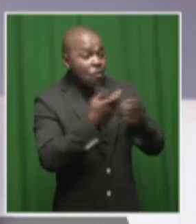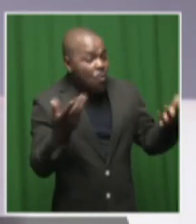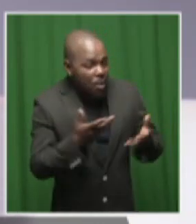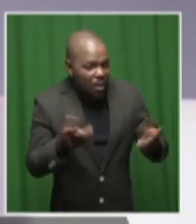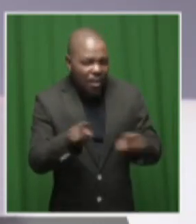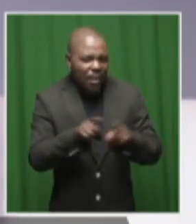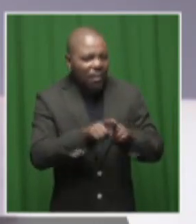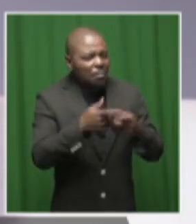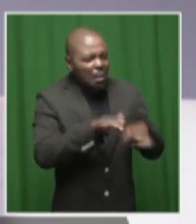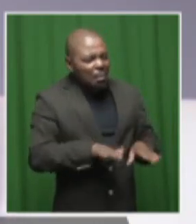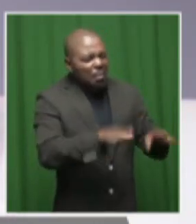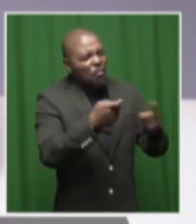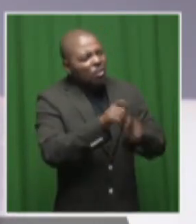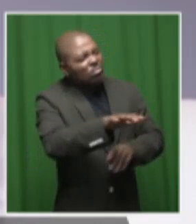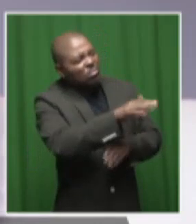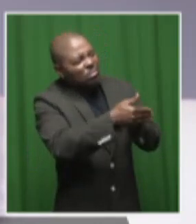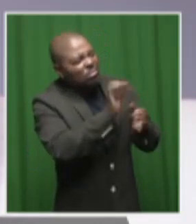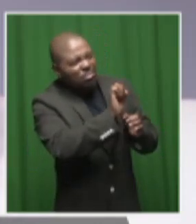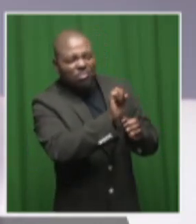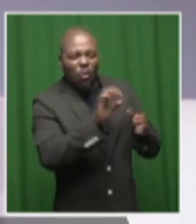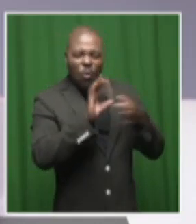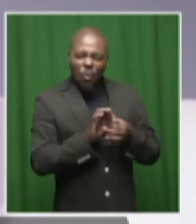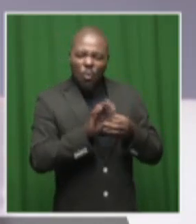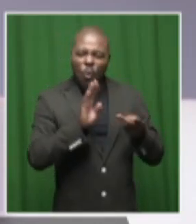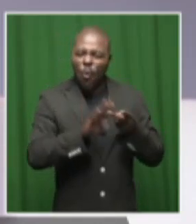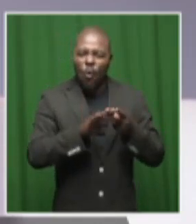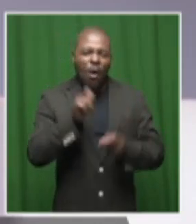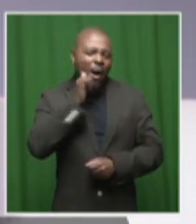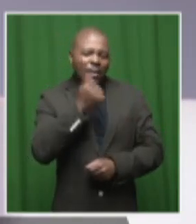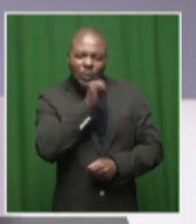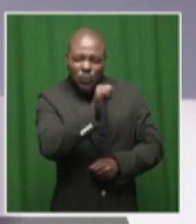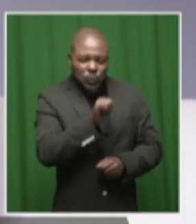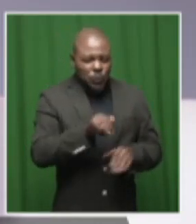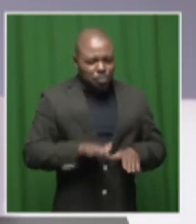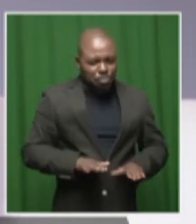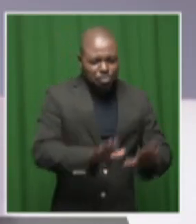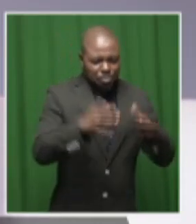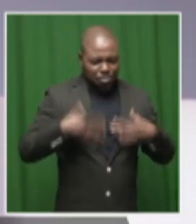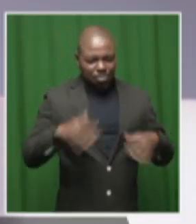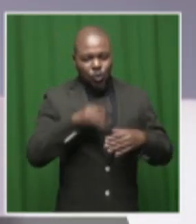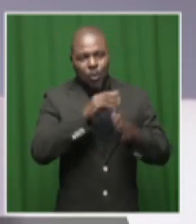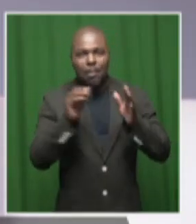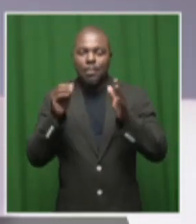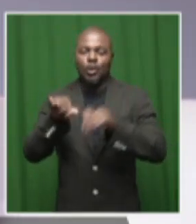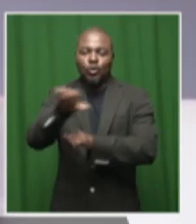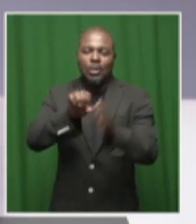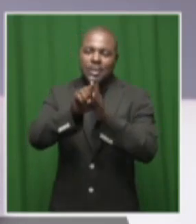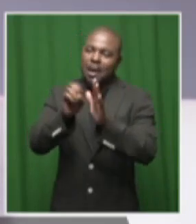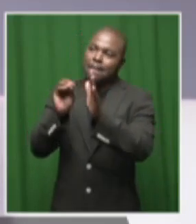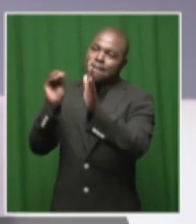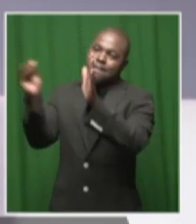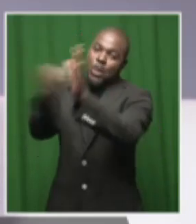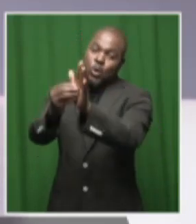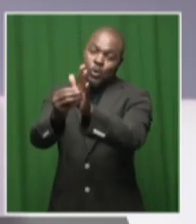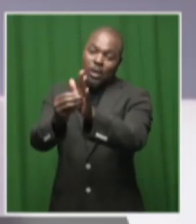a seamstress around the corner from you. It can be a retail store. It can be your aunt. Making something for you. Okay. Post that on social media. Stand a chance